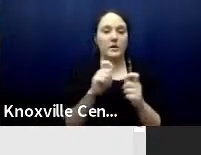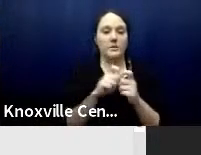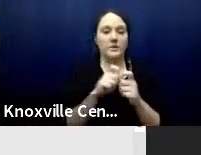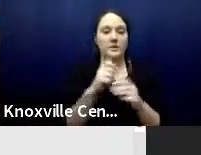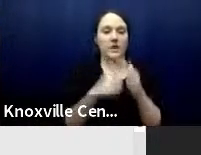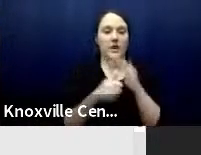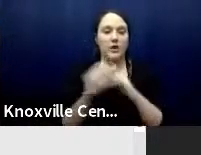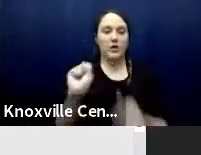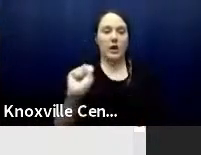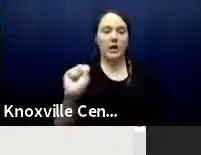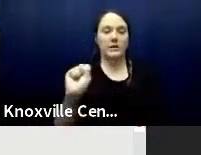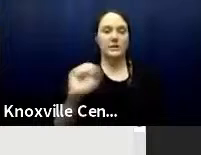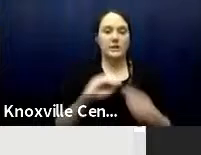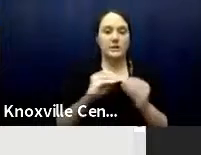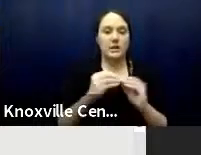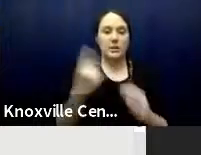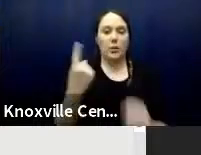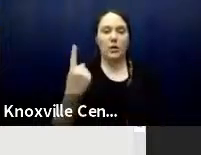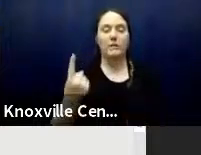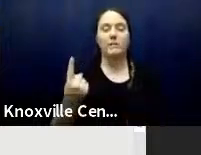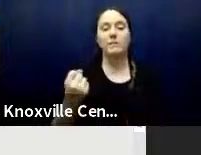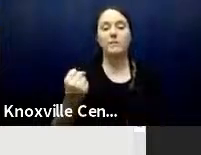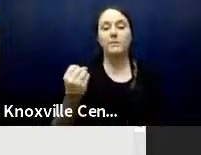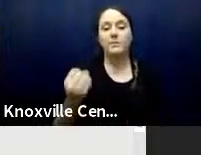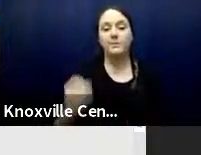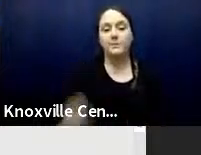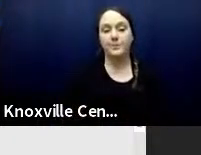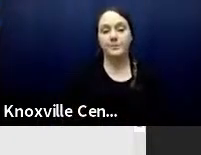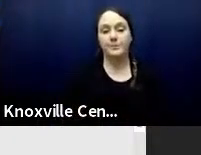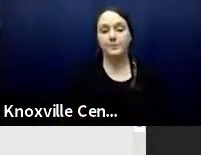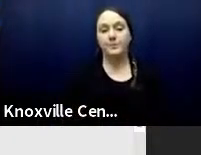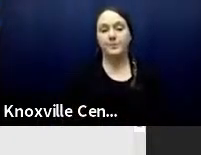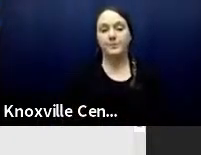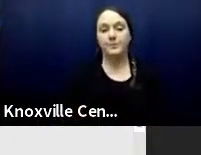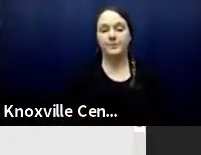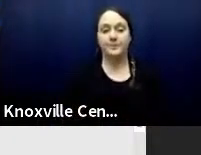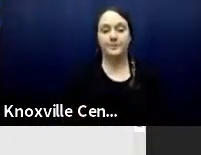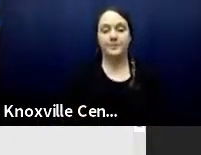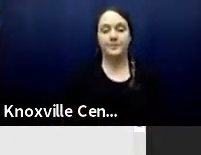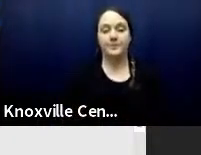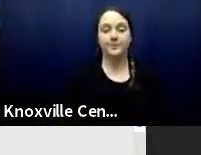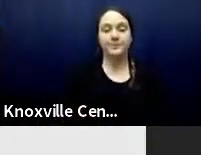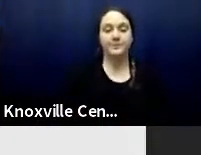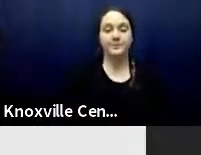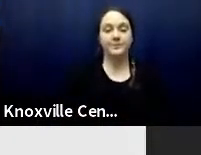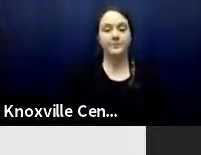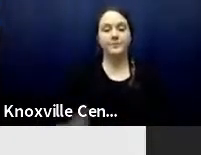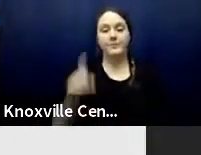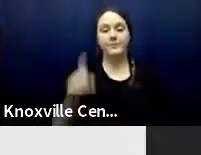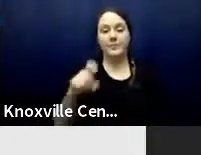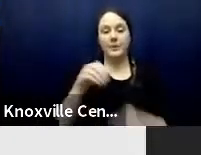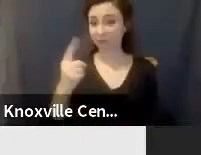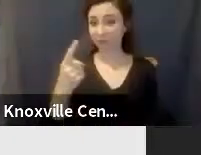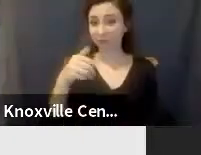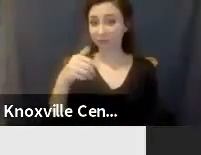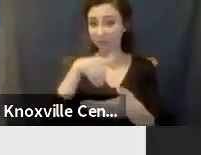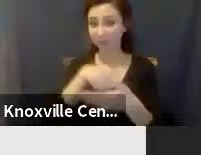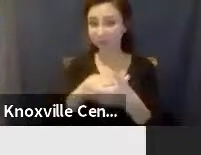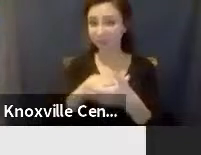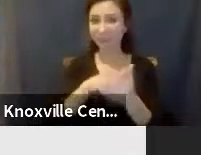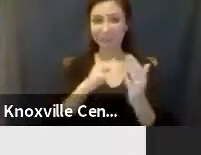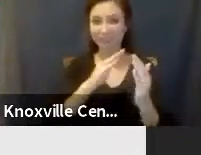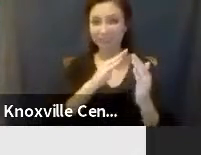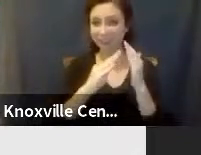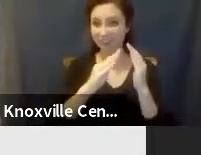number 1. So it would need to just be in the city county building of Knox